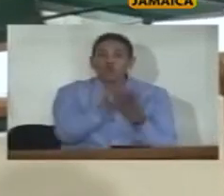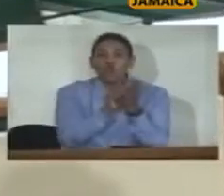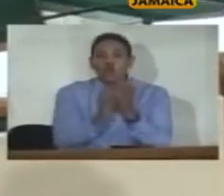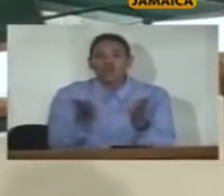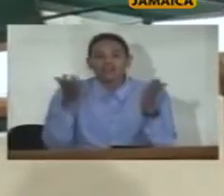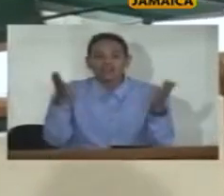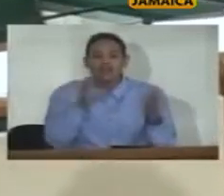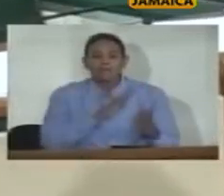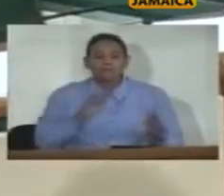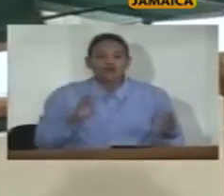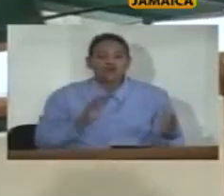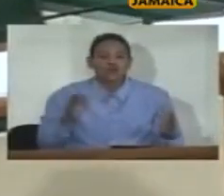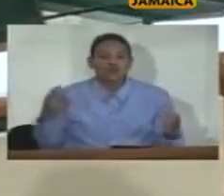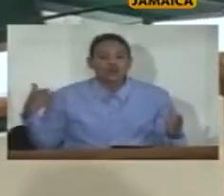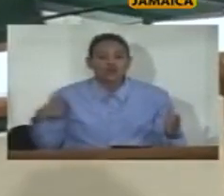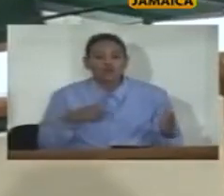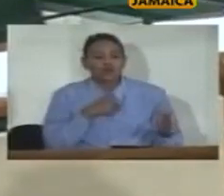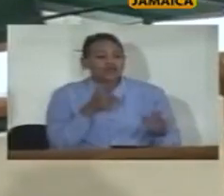So we are